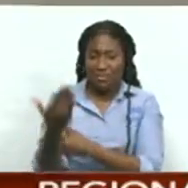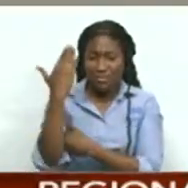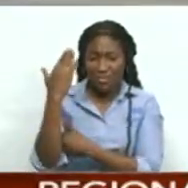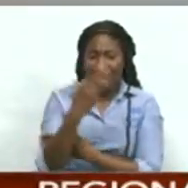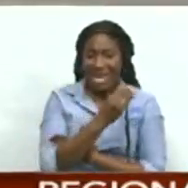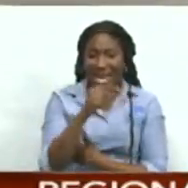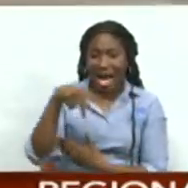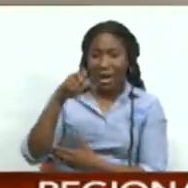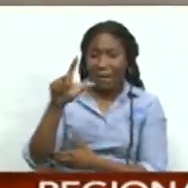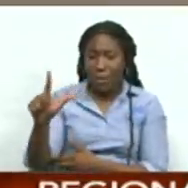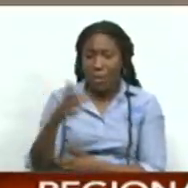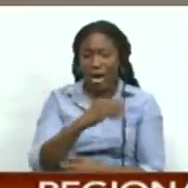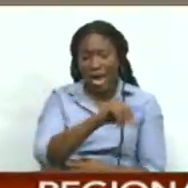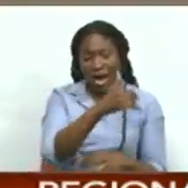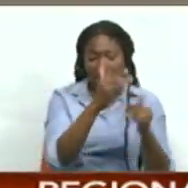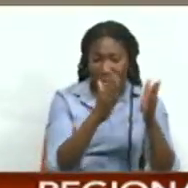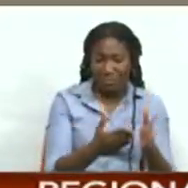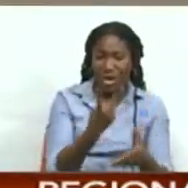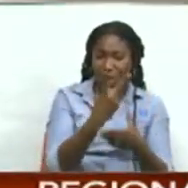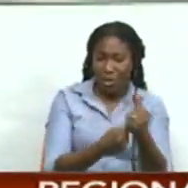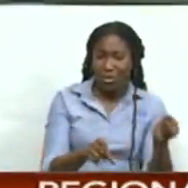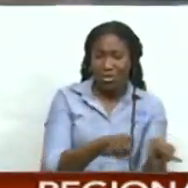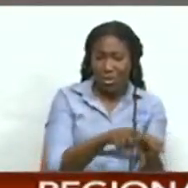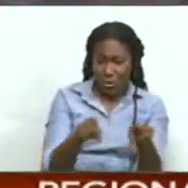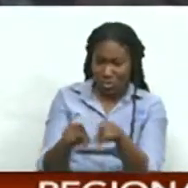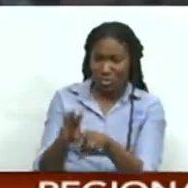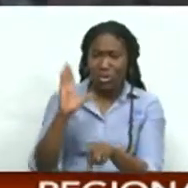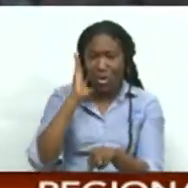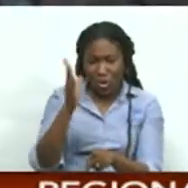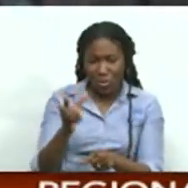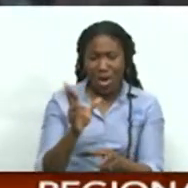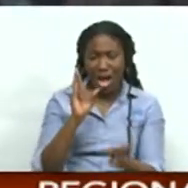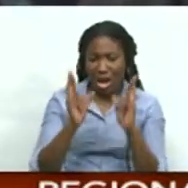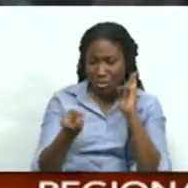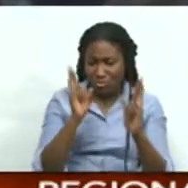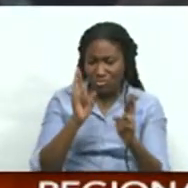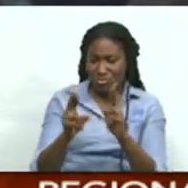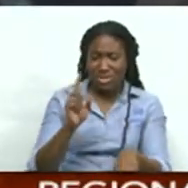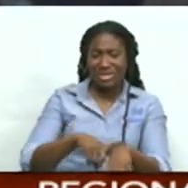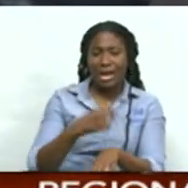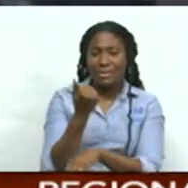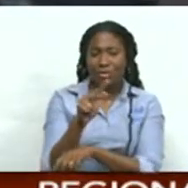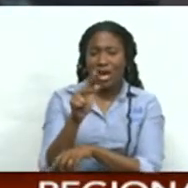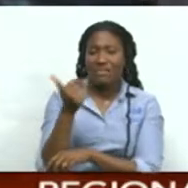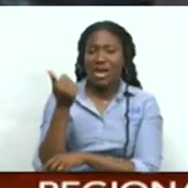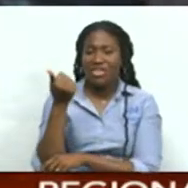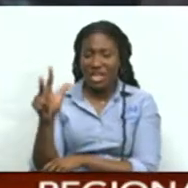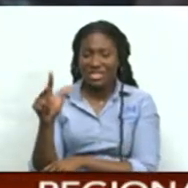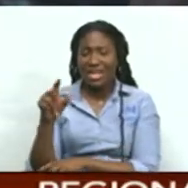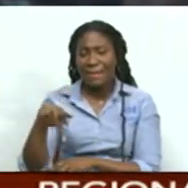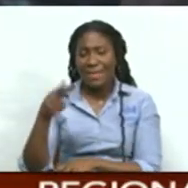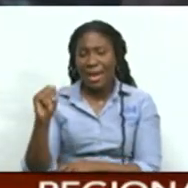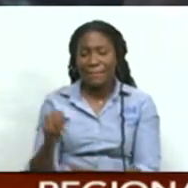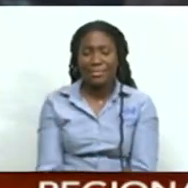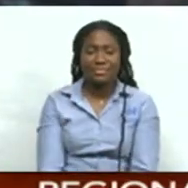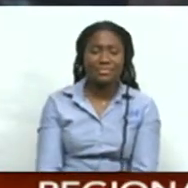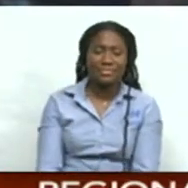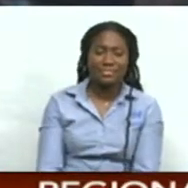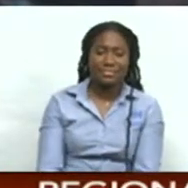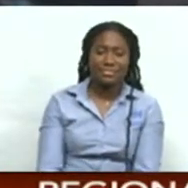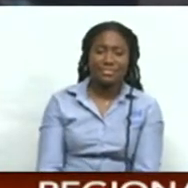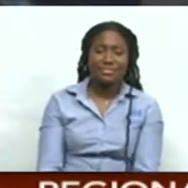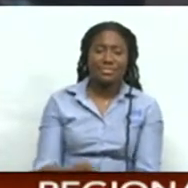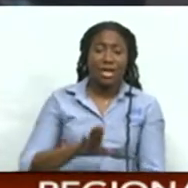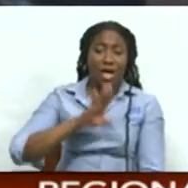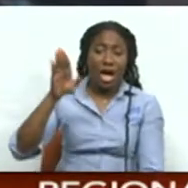Kwesi Brown, they will also race tomorrow in the men's Kieran first round at 12:13 p.m. Internationally, twin